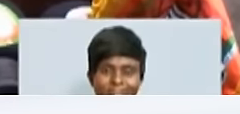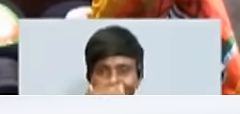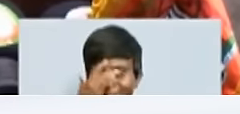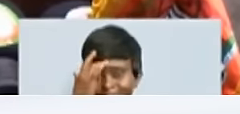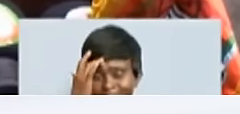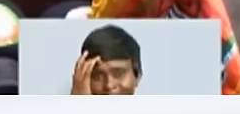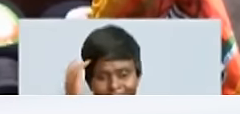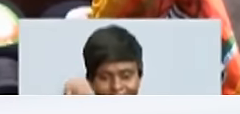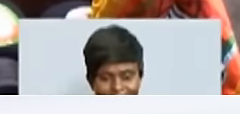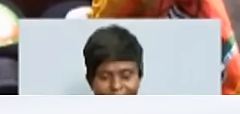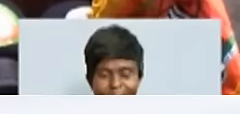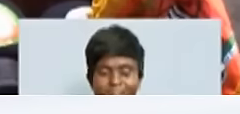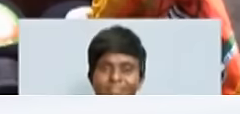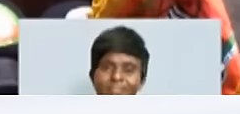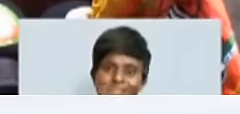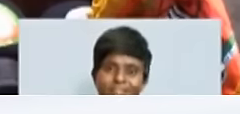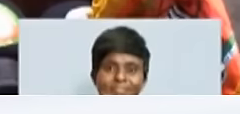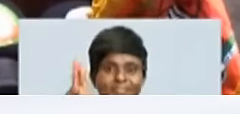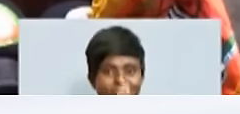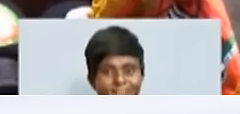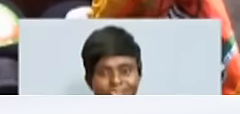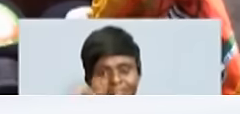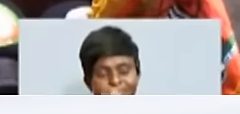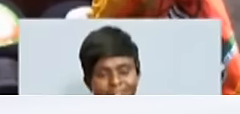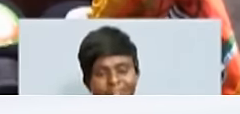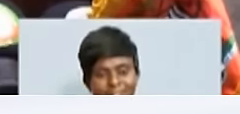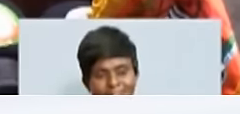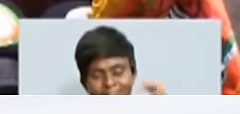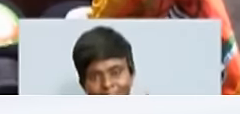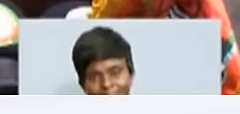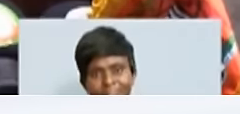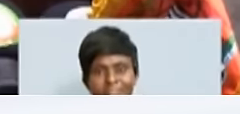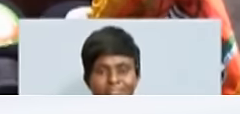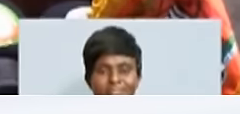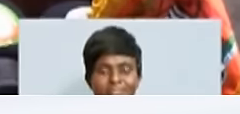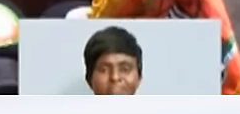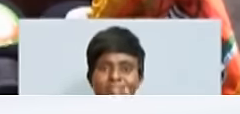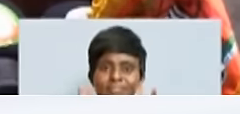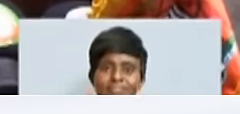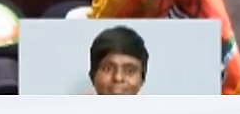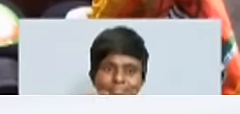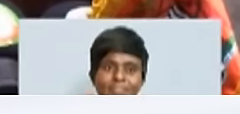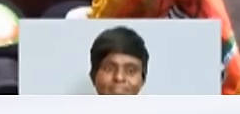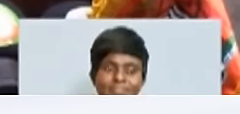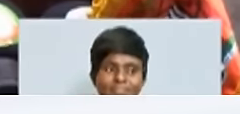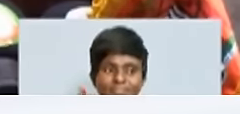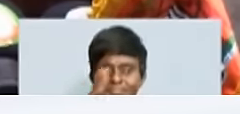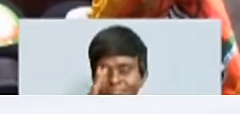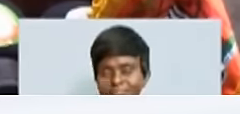Then we can recycle the money. Others can benefit. Very important.